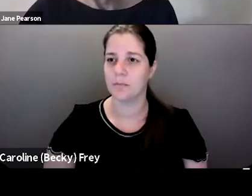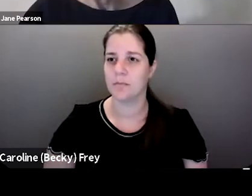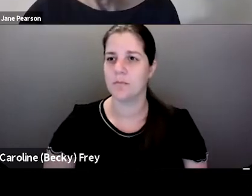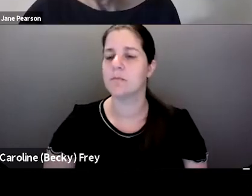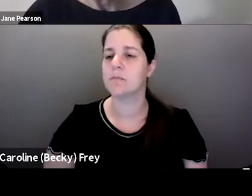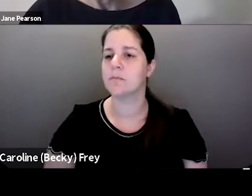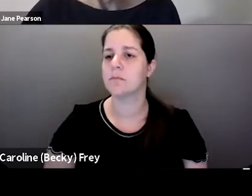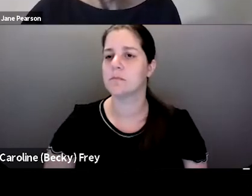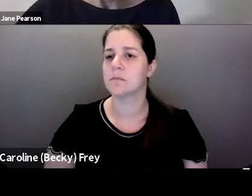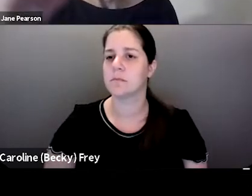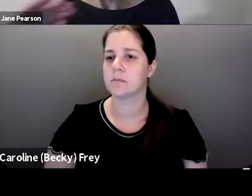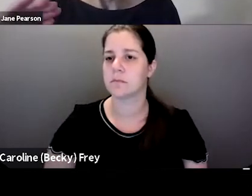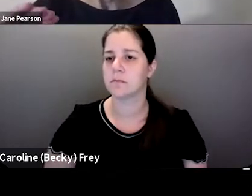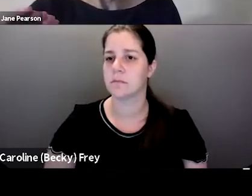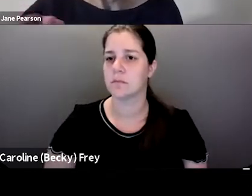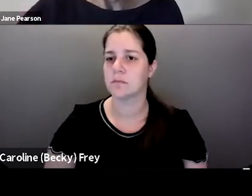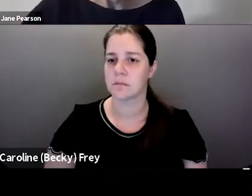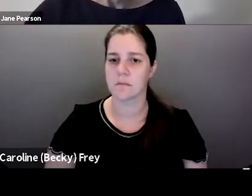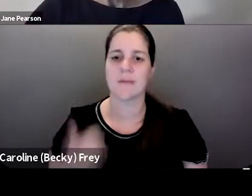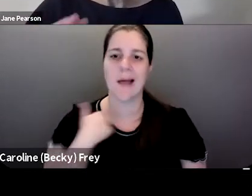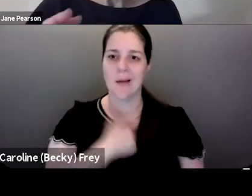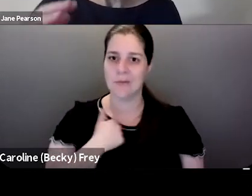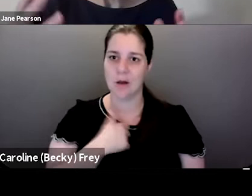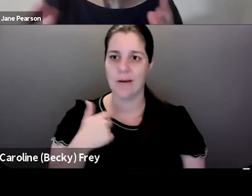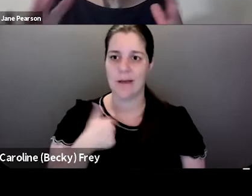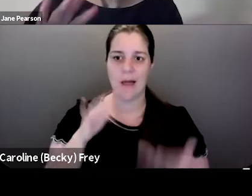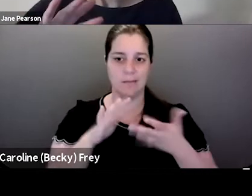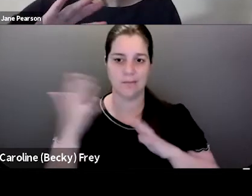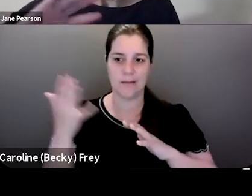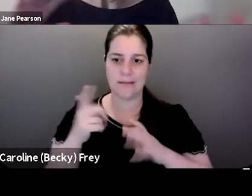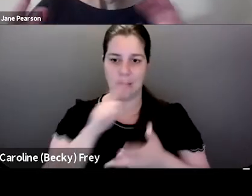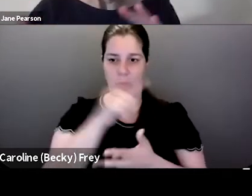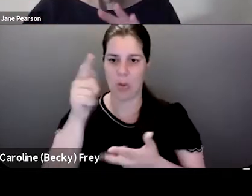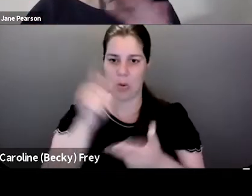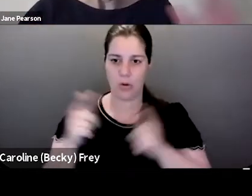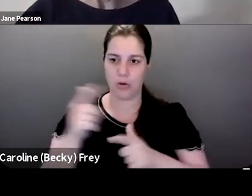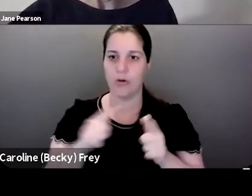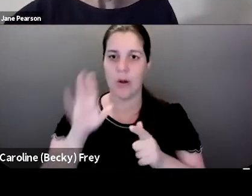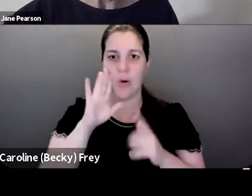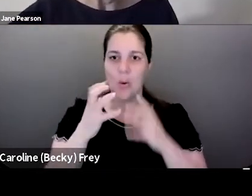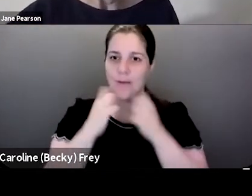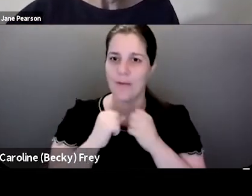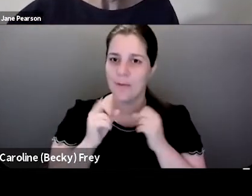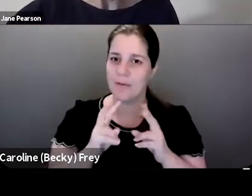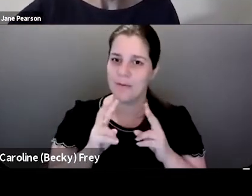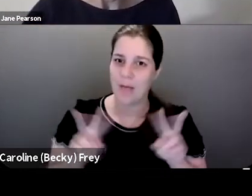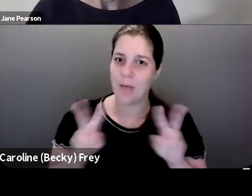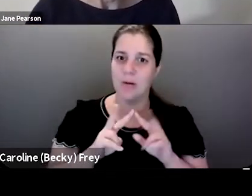Thank you so much. I'm sorry I messed up the order here. That was so valuable to hear, like how you're right in the middle of trying